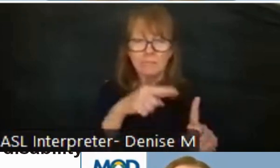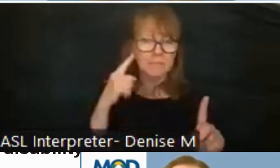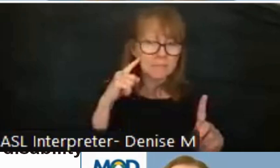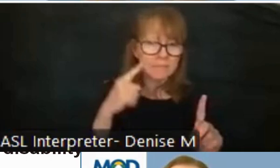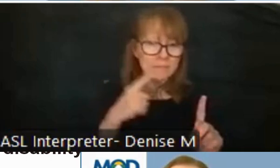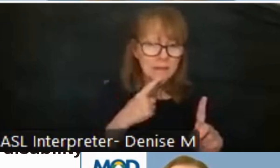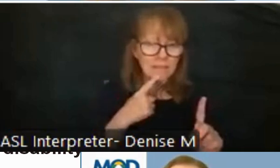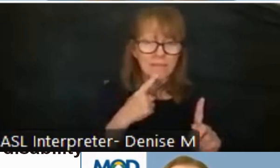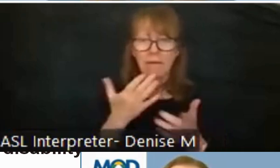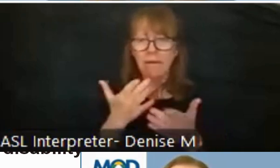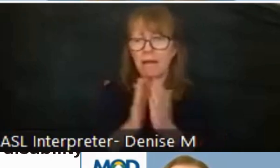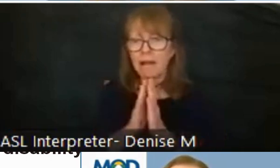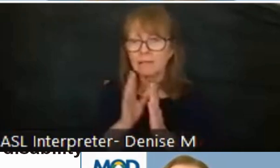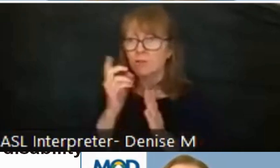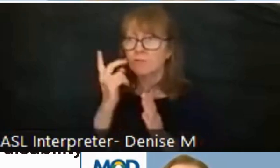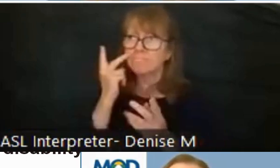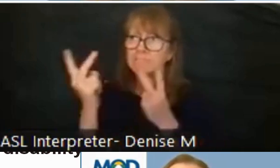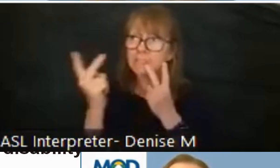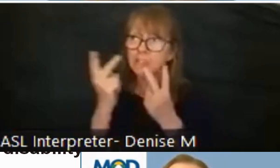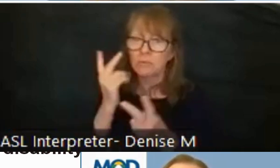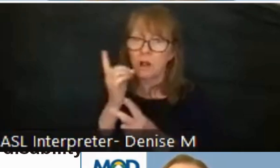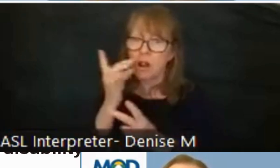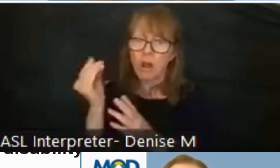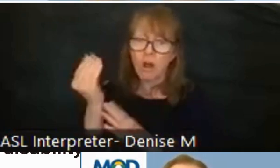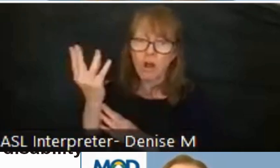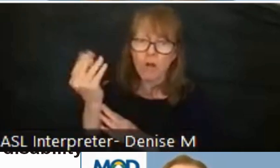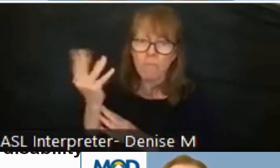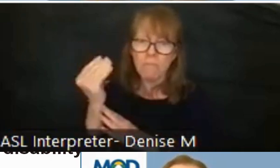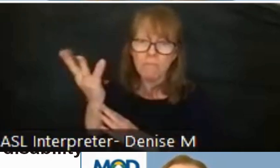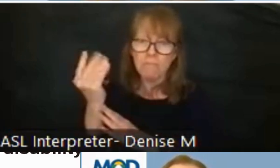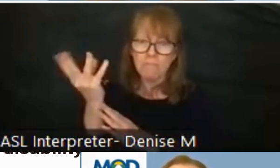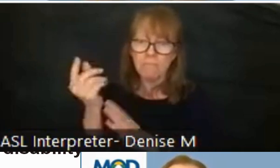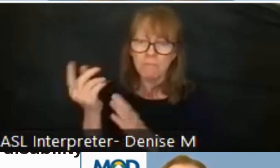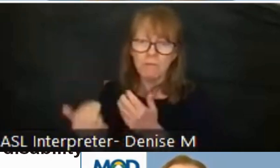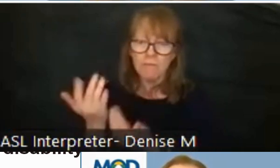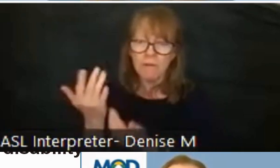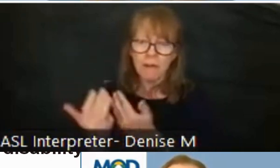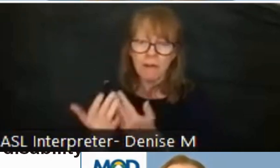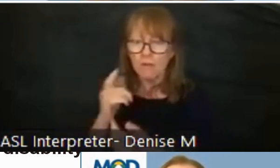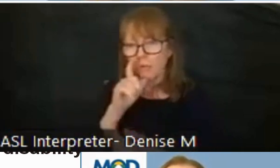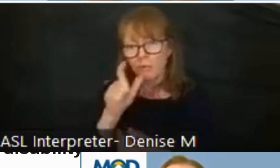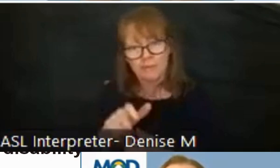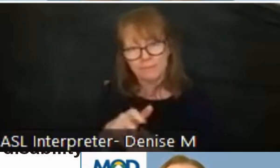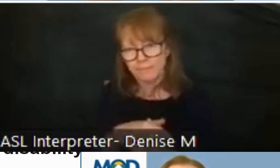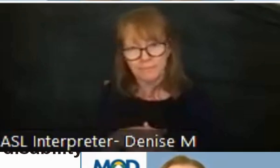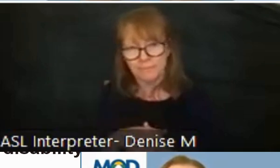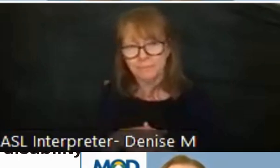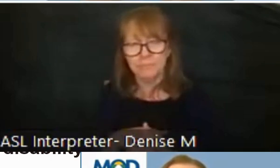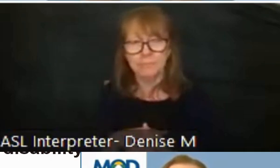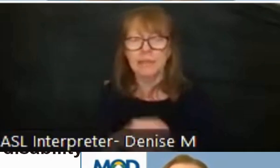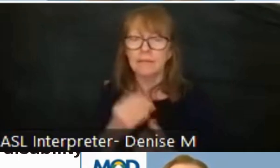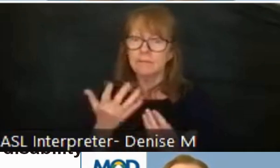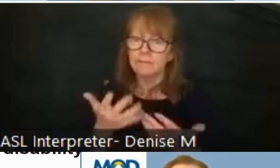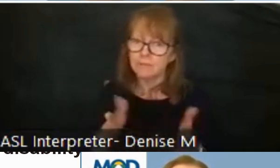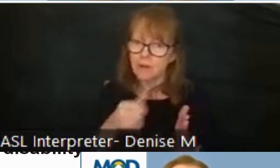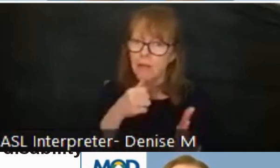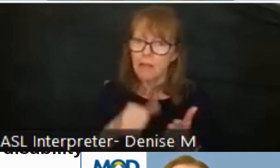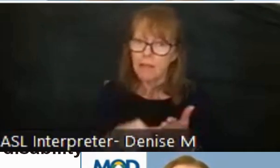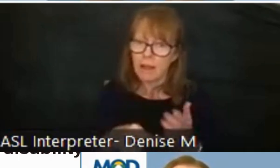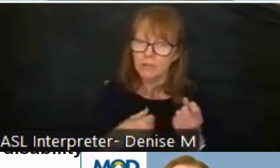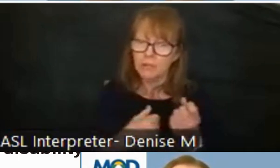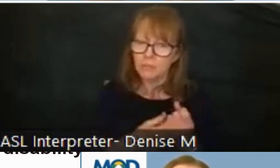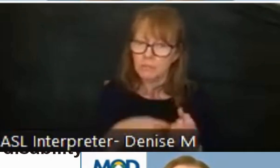don't need any support for that. If you have already provided a letter of support recently that speaks to the